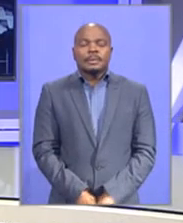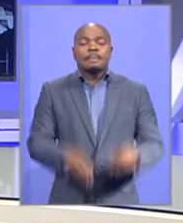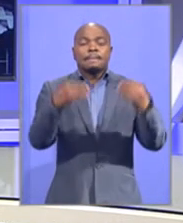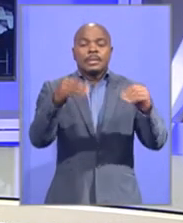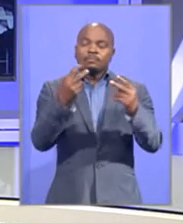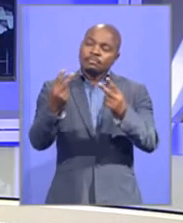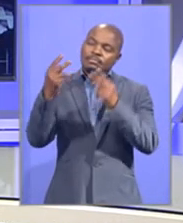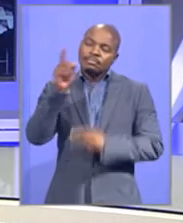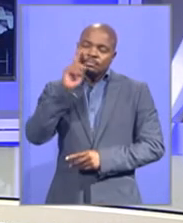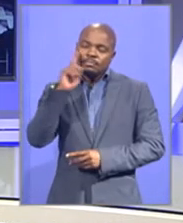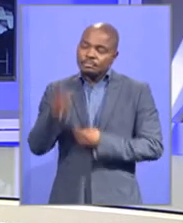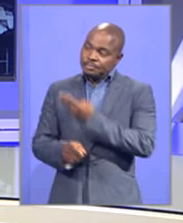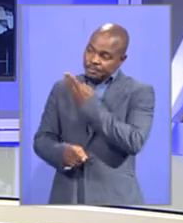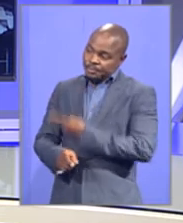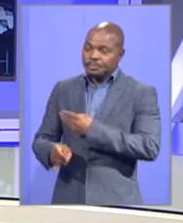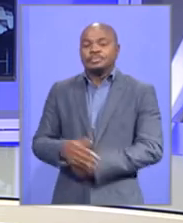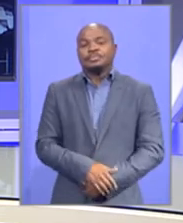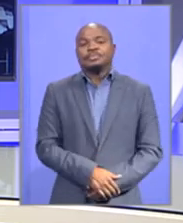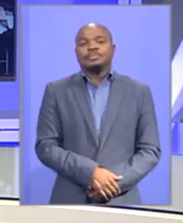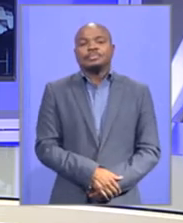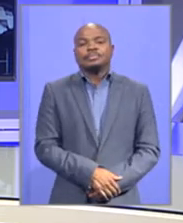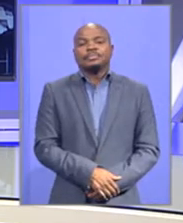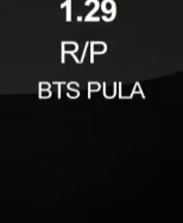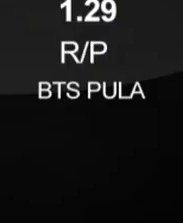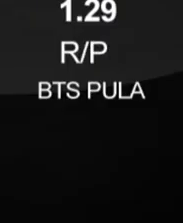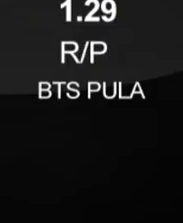Nte re lekole mmogo mebaraka ya madi le dithoto.